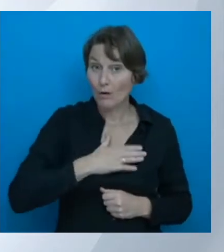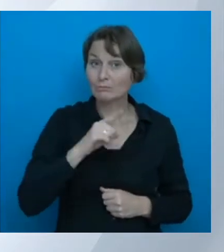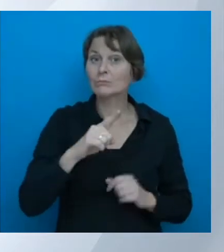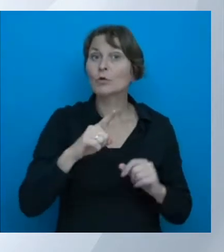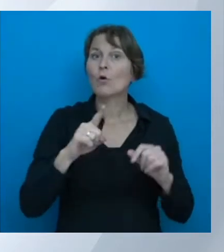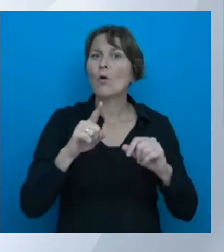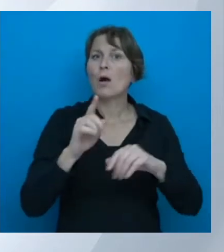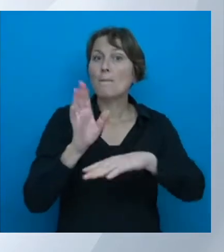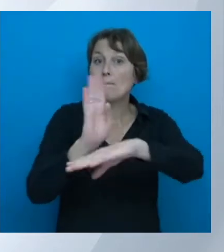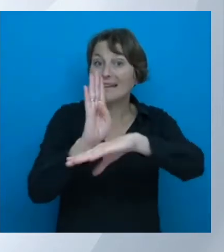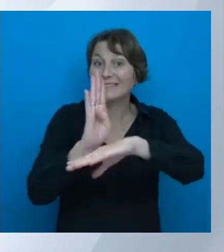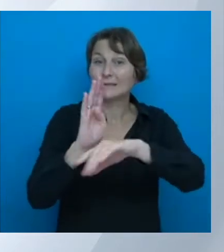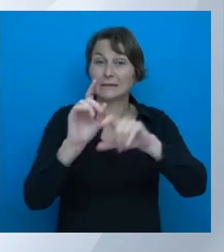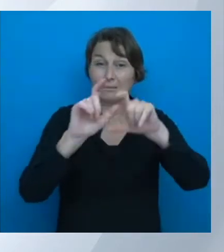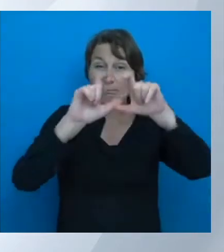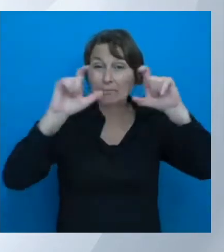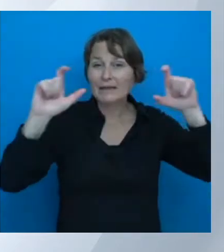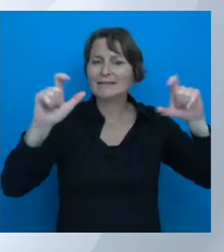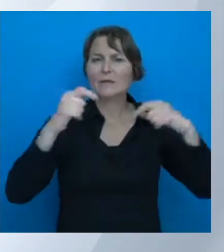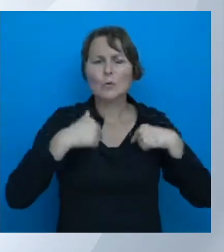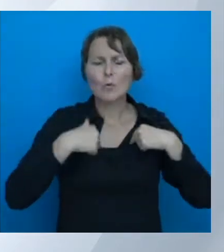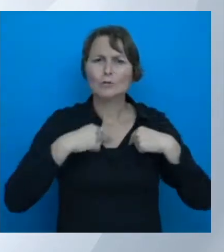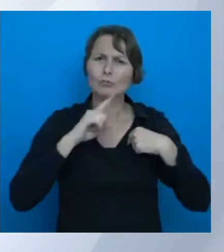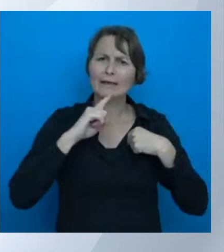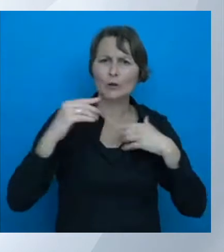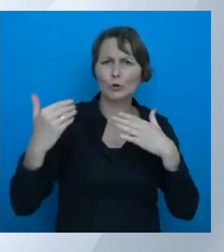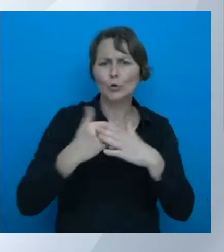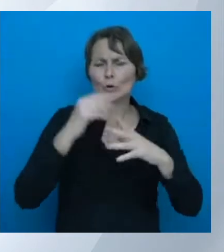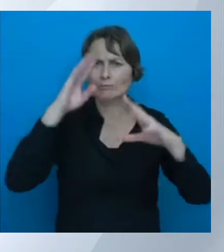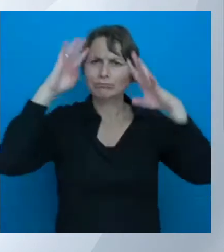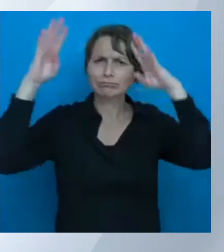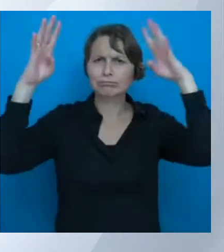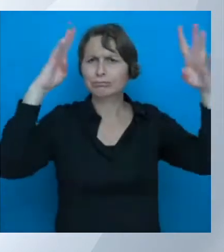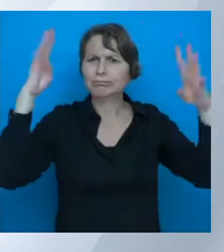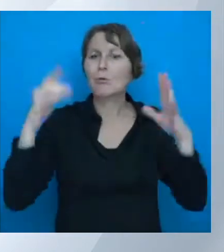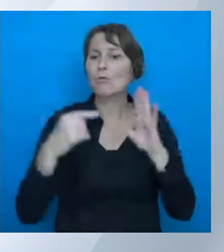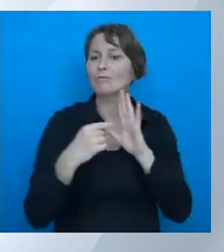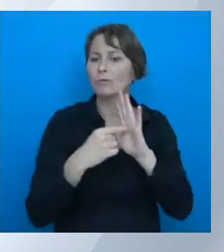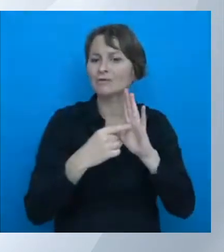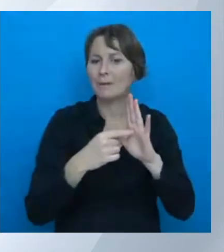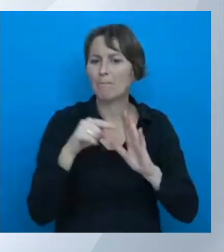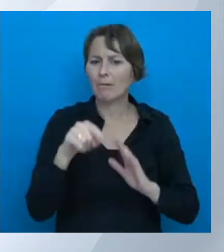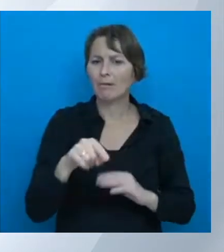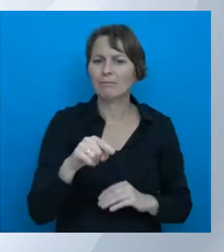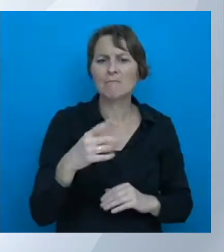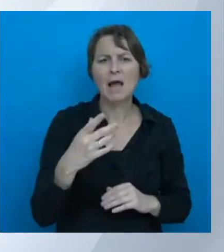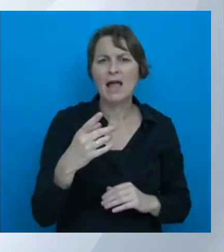this SaaS service application. You can also see a rise of